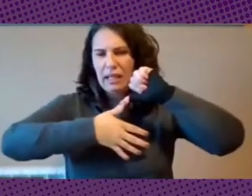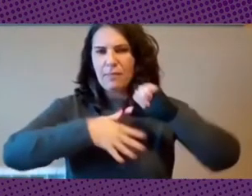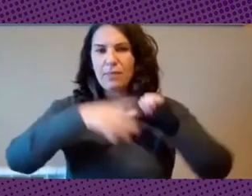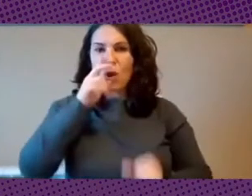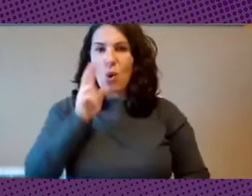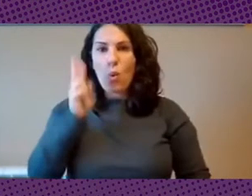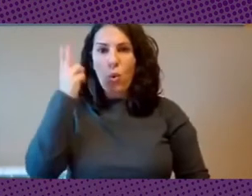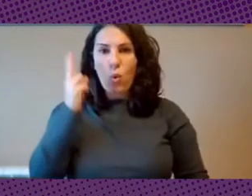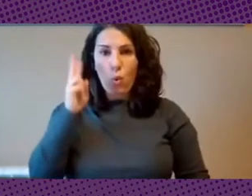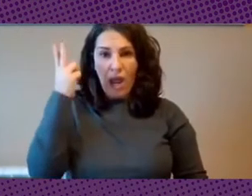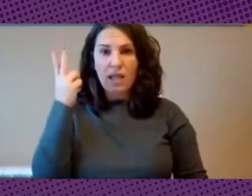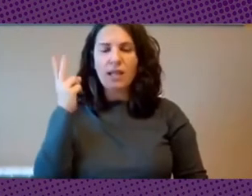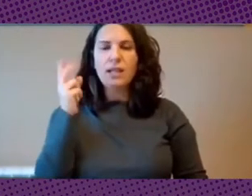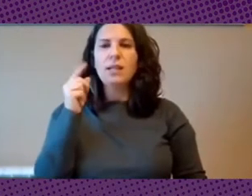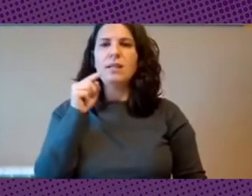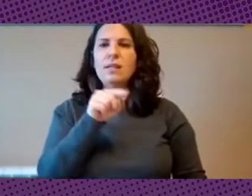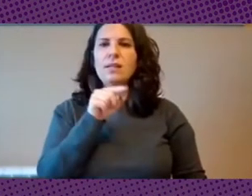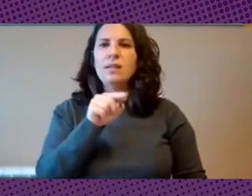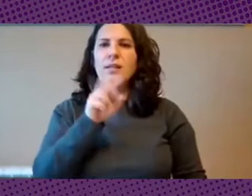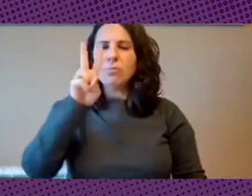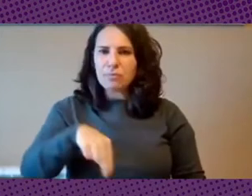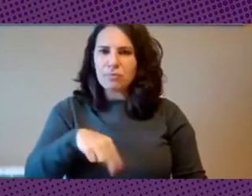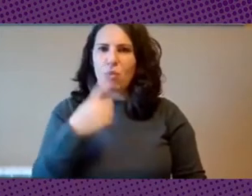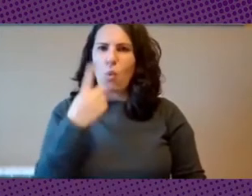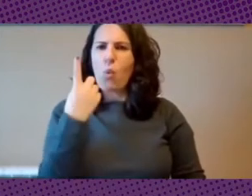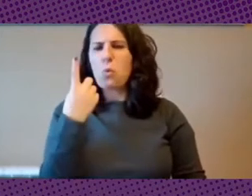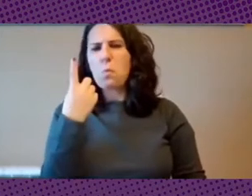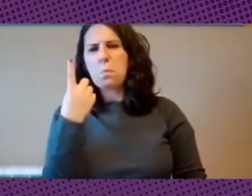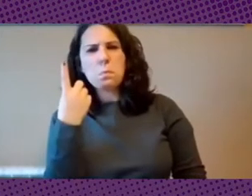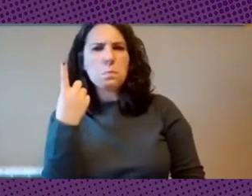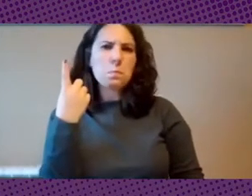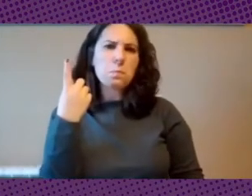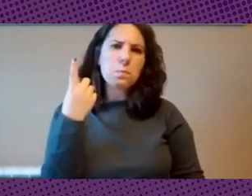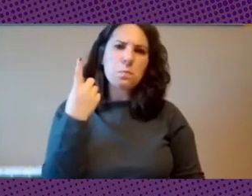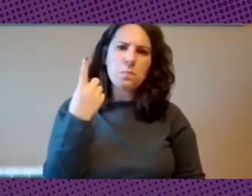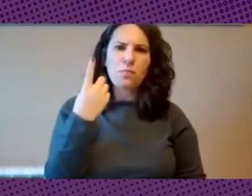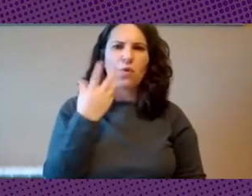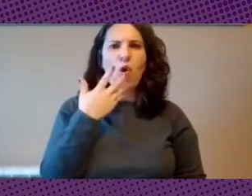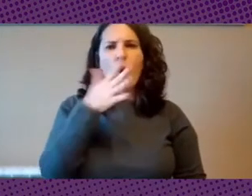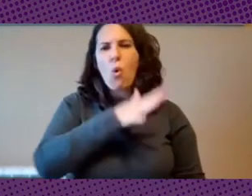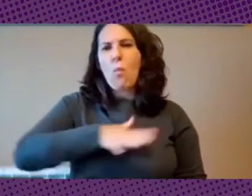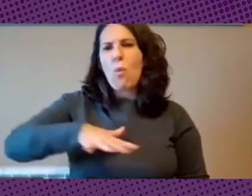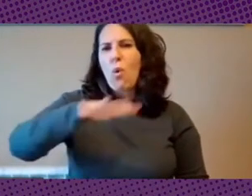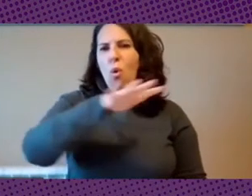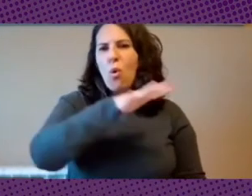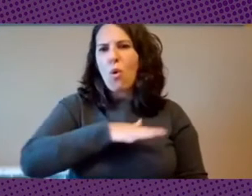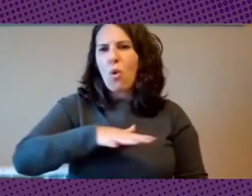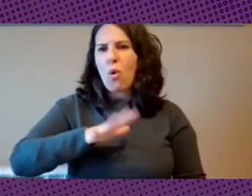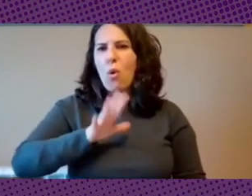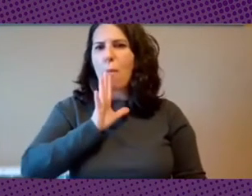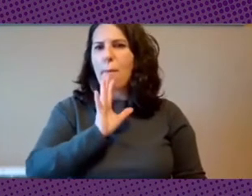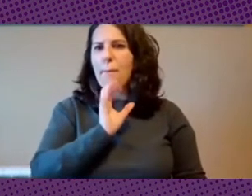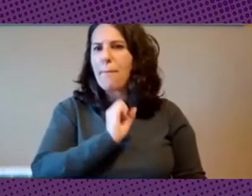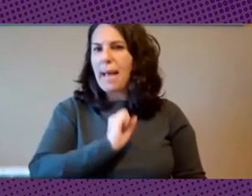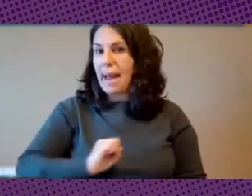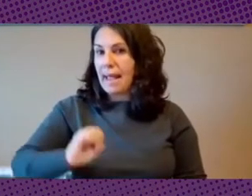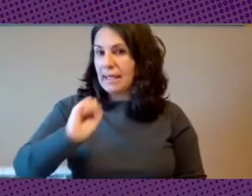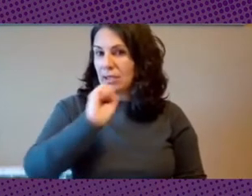paradise after we got disappointed with Nicaragua and with Venezuela. And then I discovered that Uruguay during the